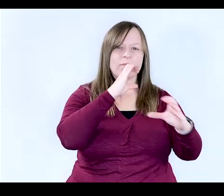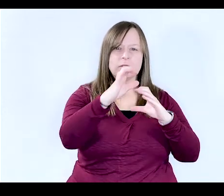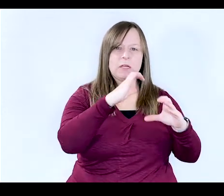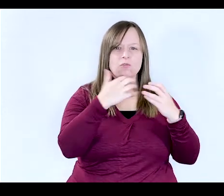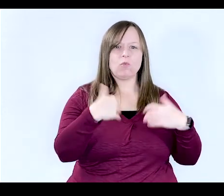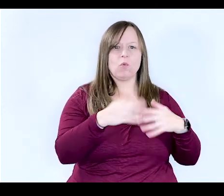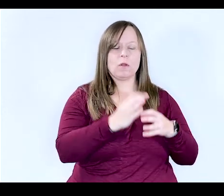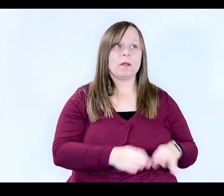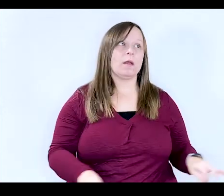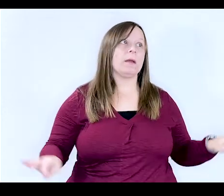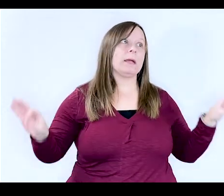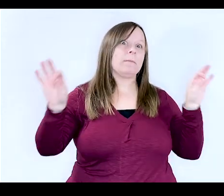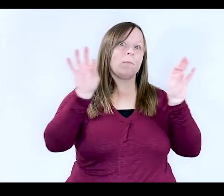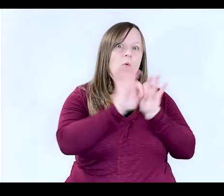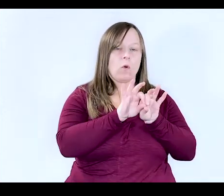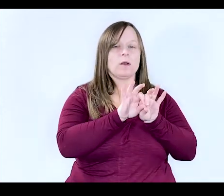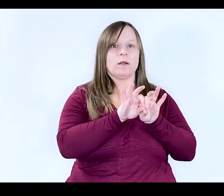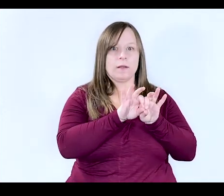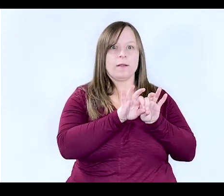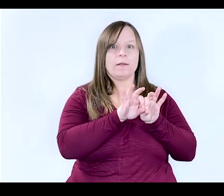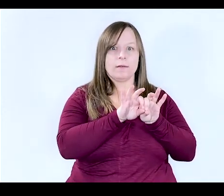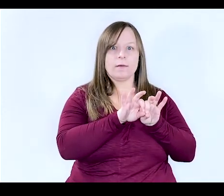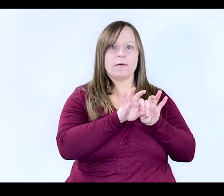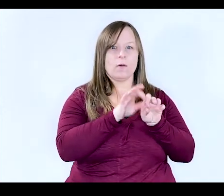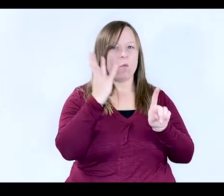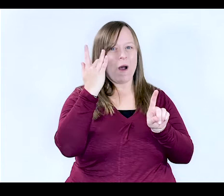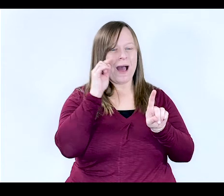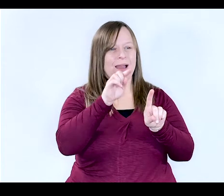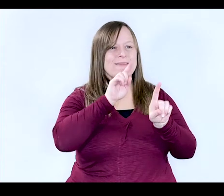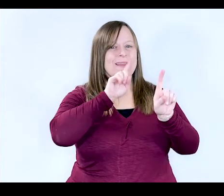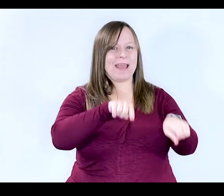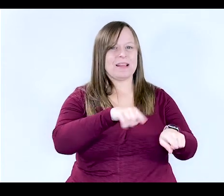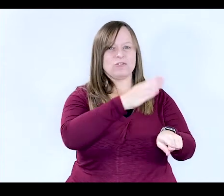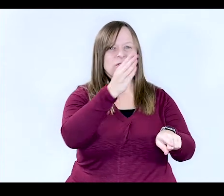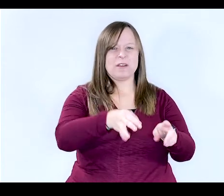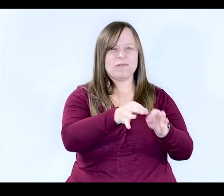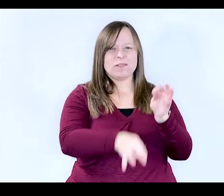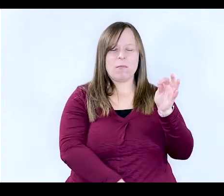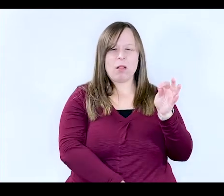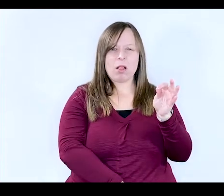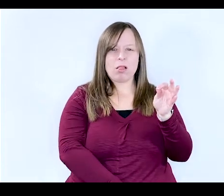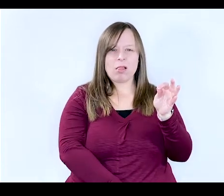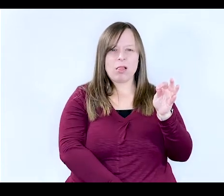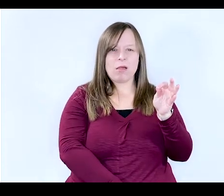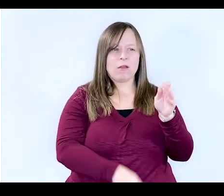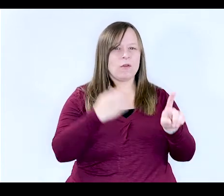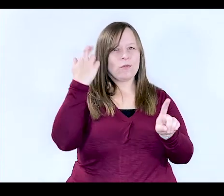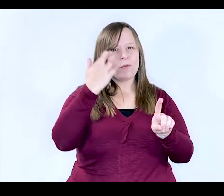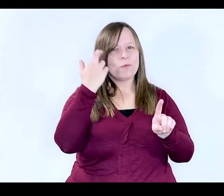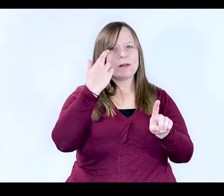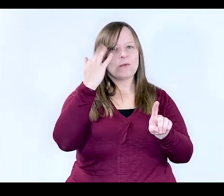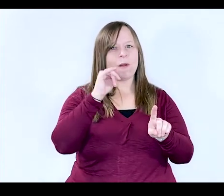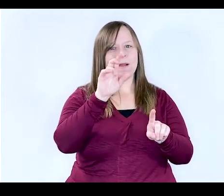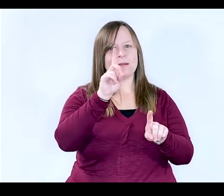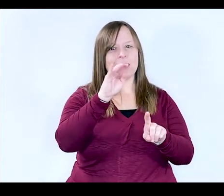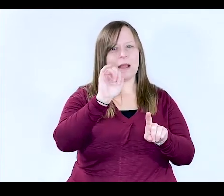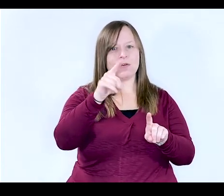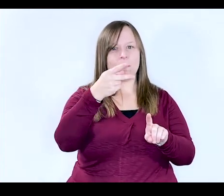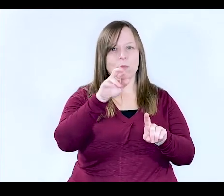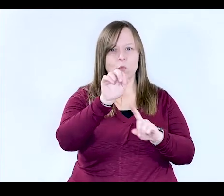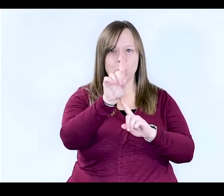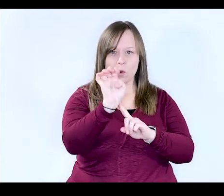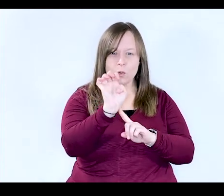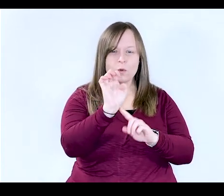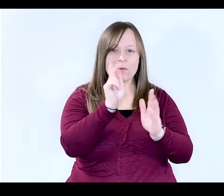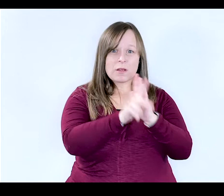being a part of the conversation. It's important because the answers are never simple. The reason that Daniel